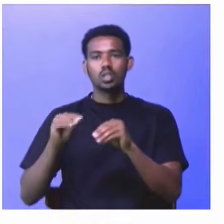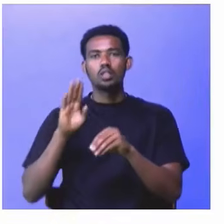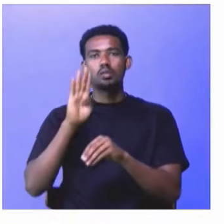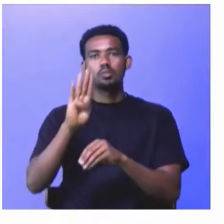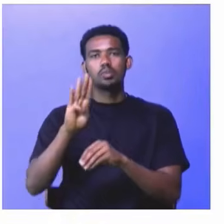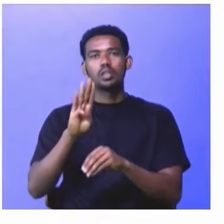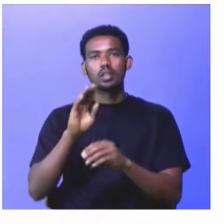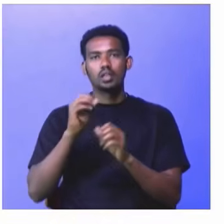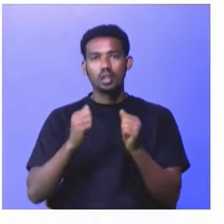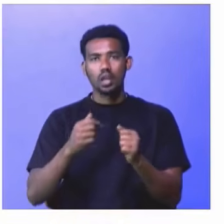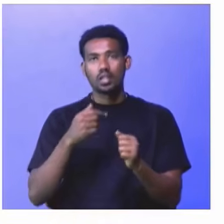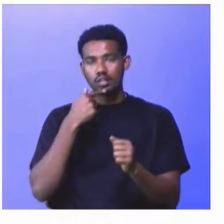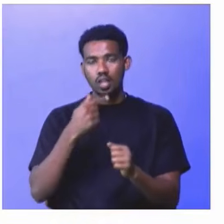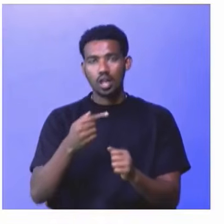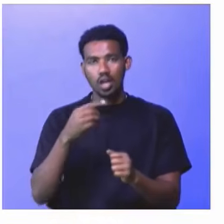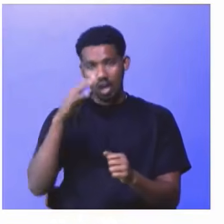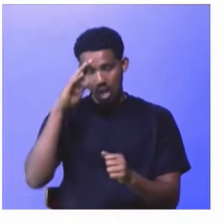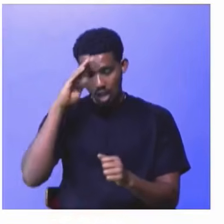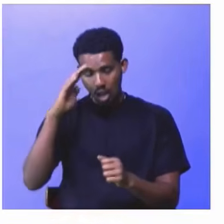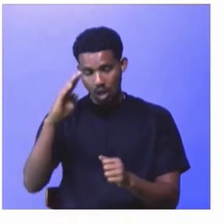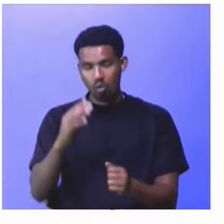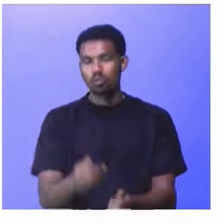say hello.